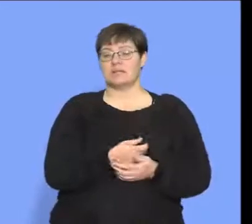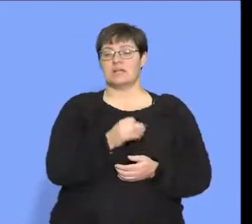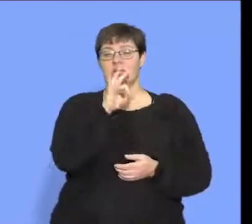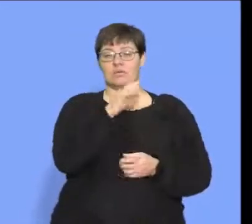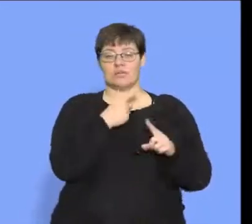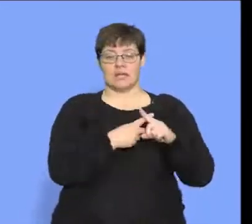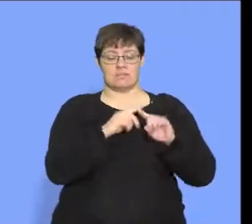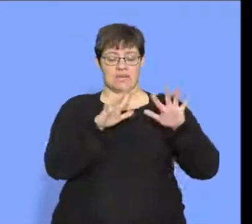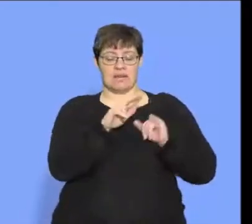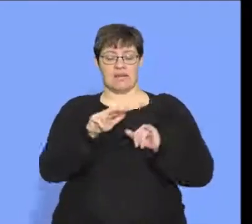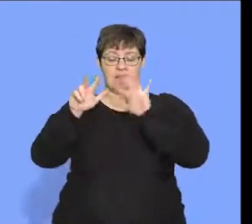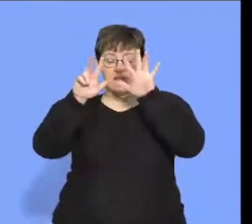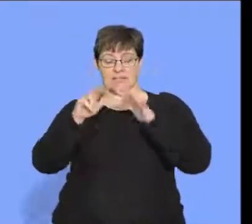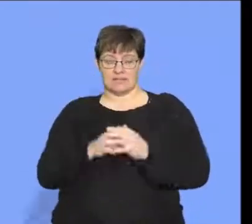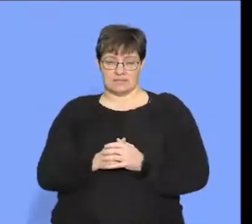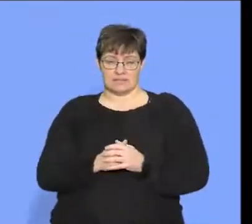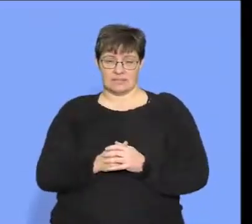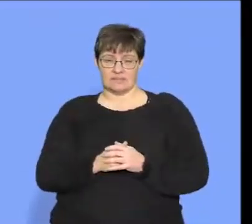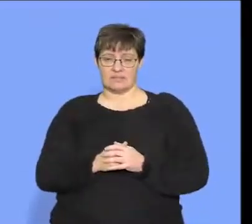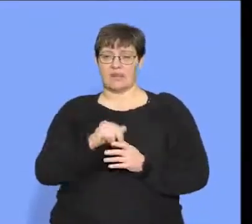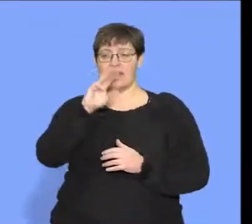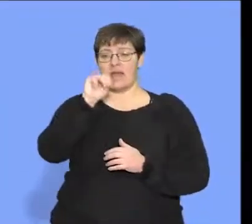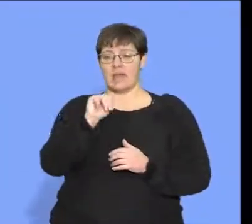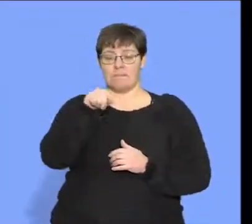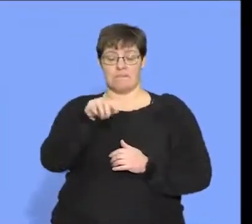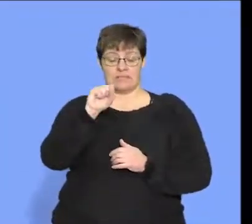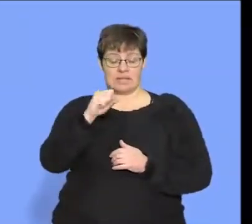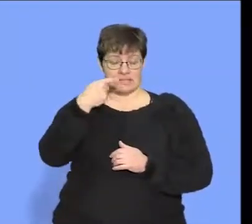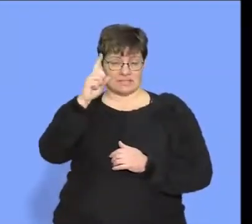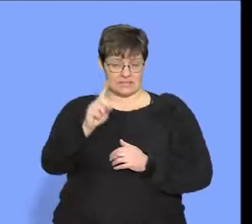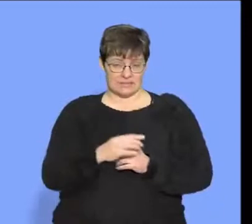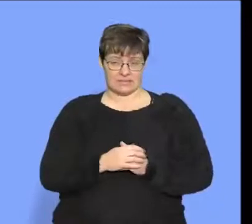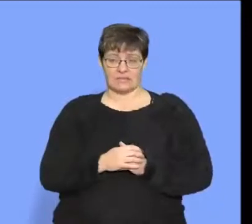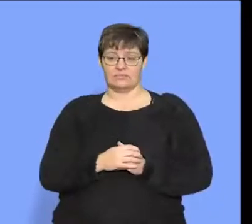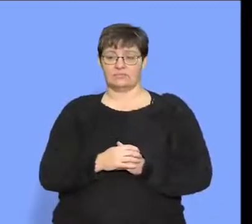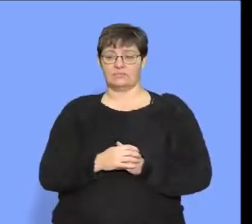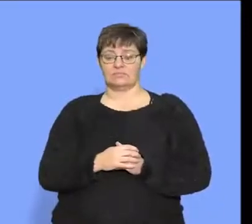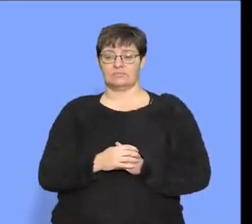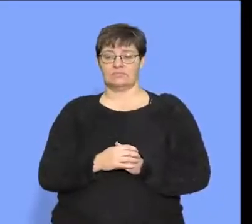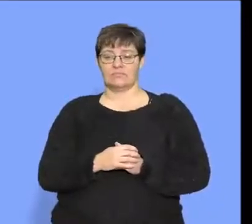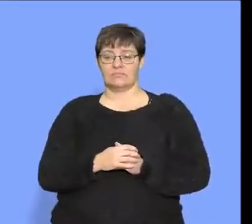is 3 times 10 to the power of 8 meters per second.